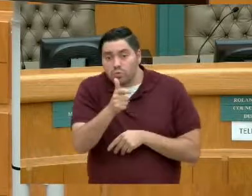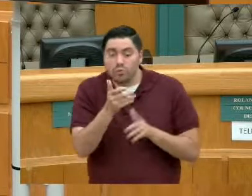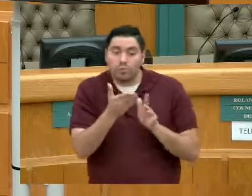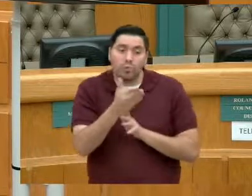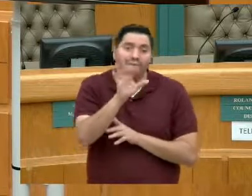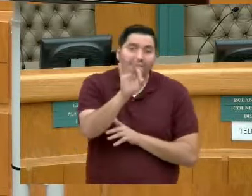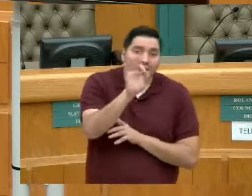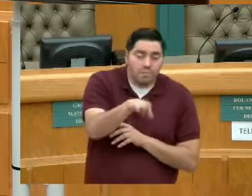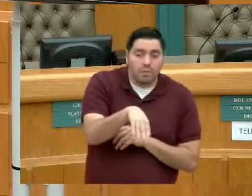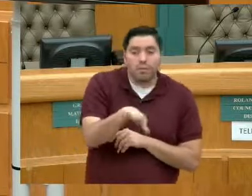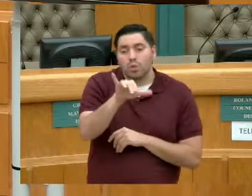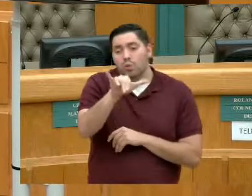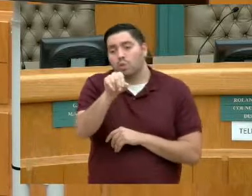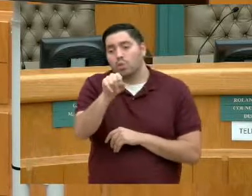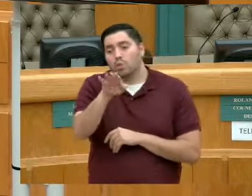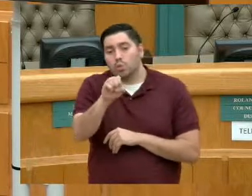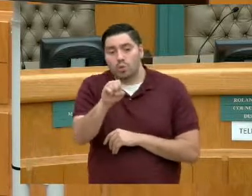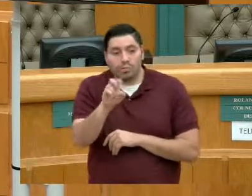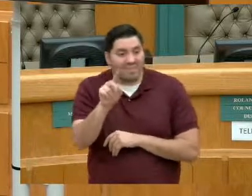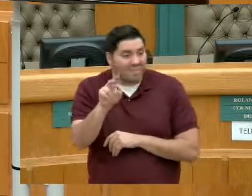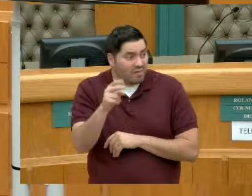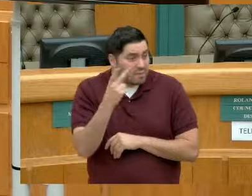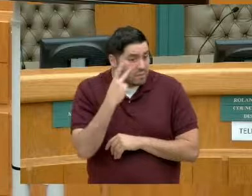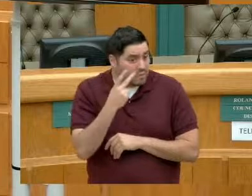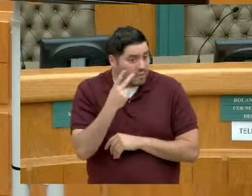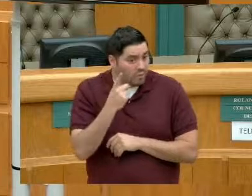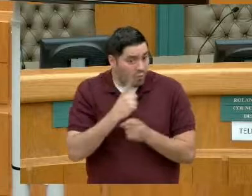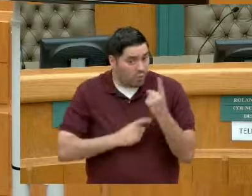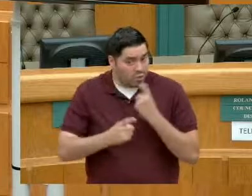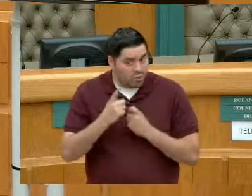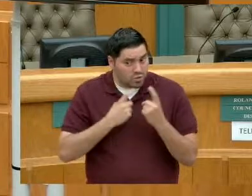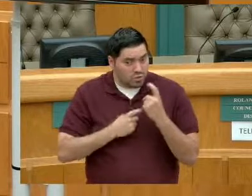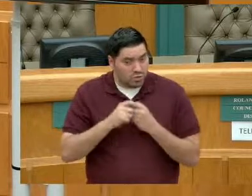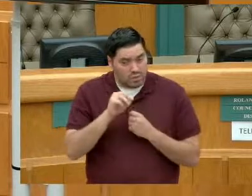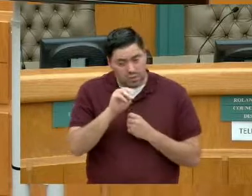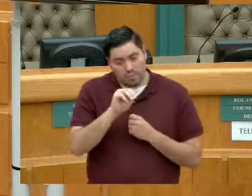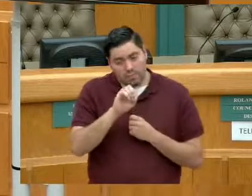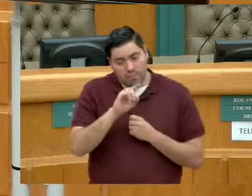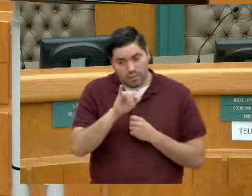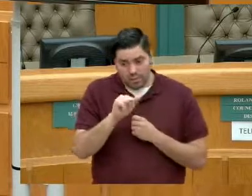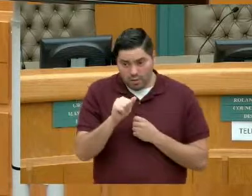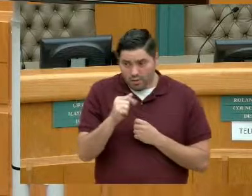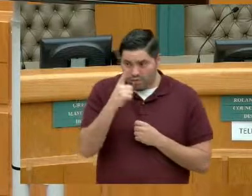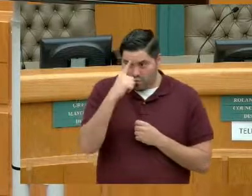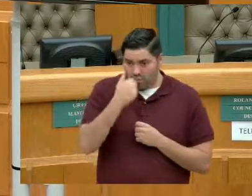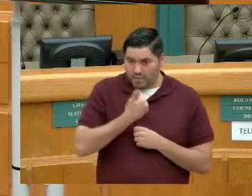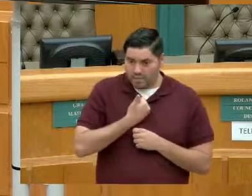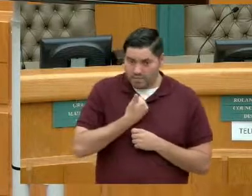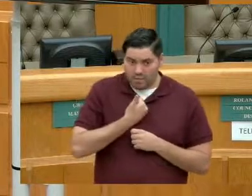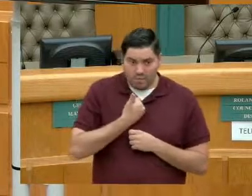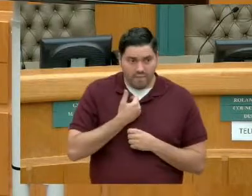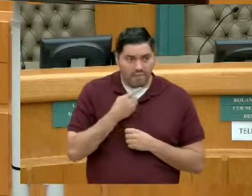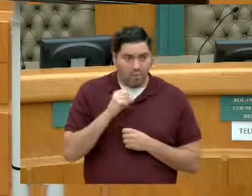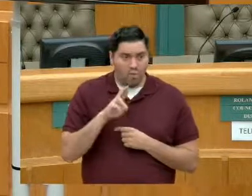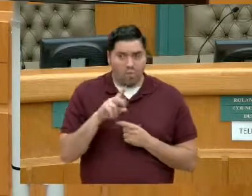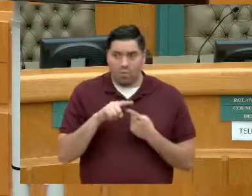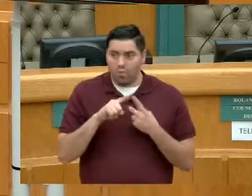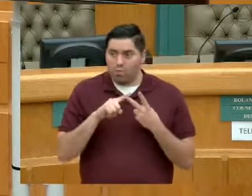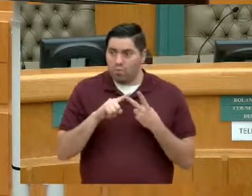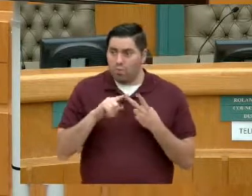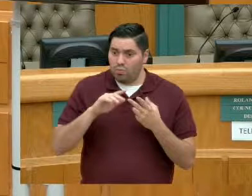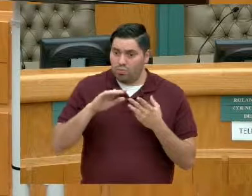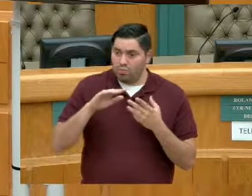that have been watching through Facebook and YouTube and through TV. So at this point, we'll see if there's any questions from the media for either